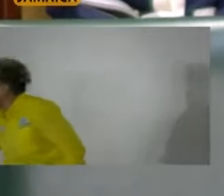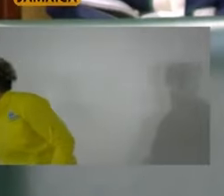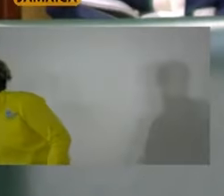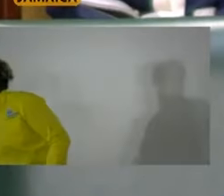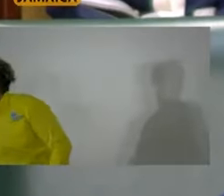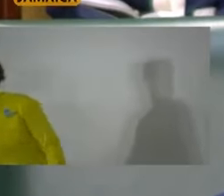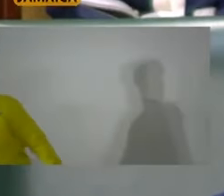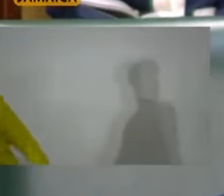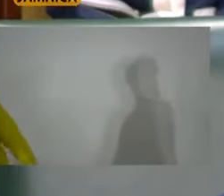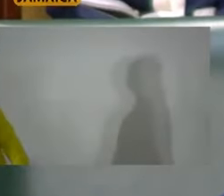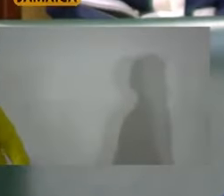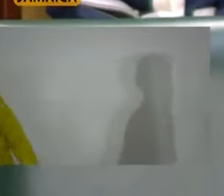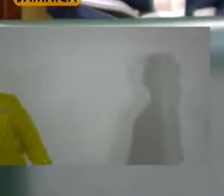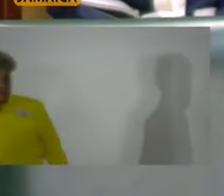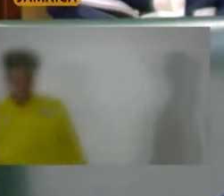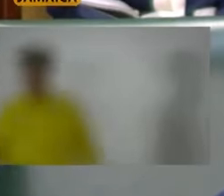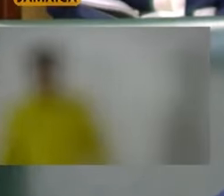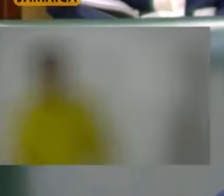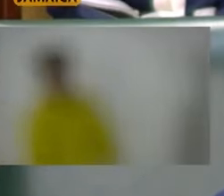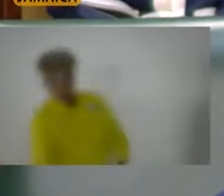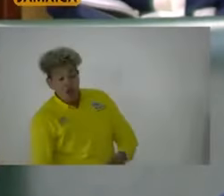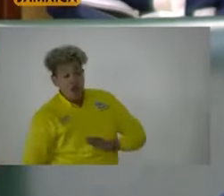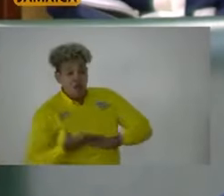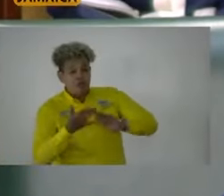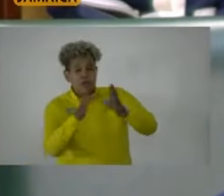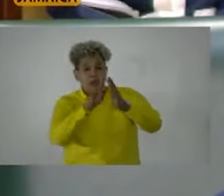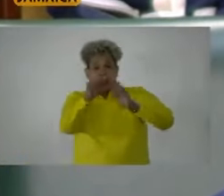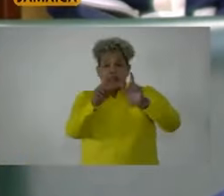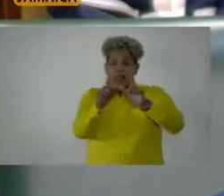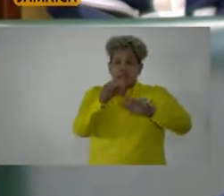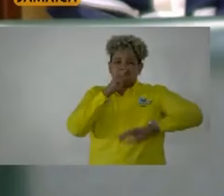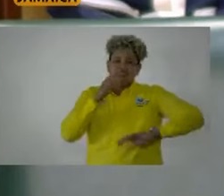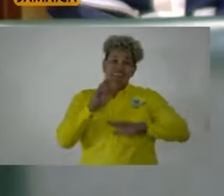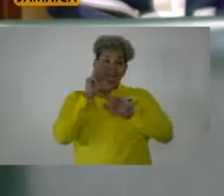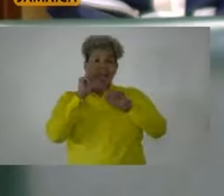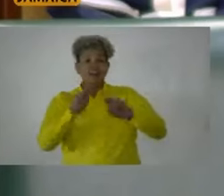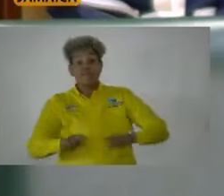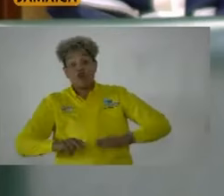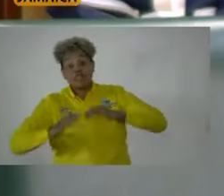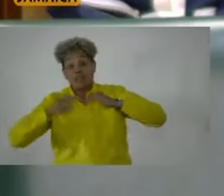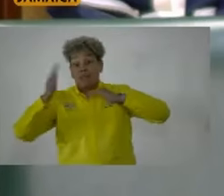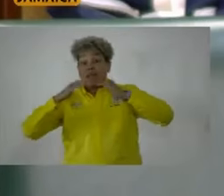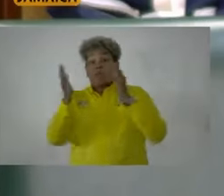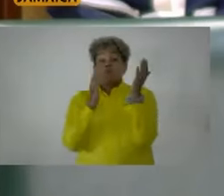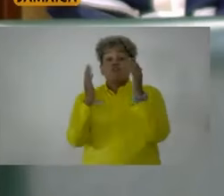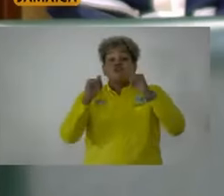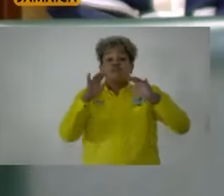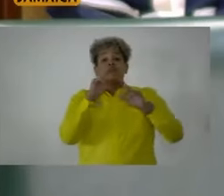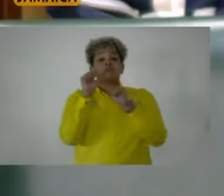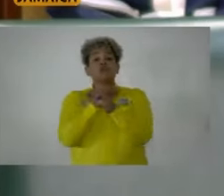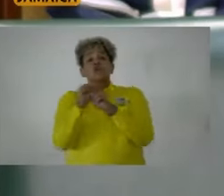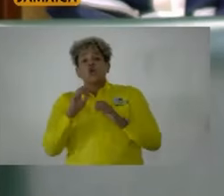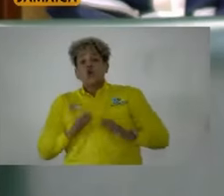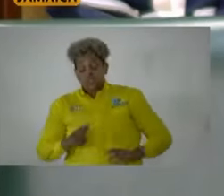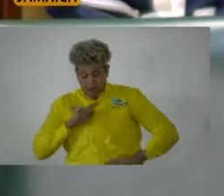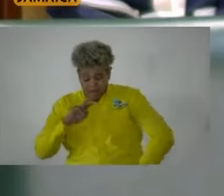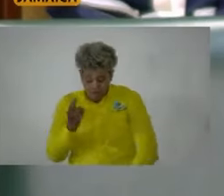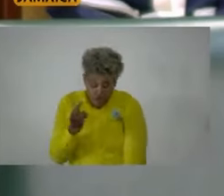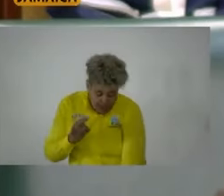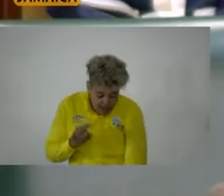licensing. And we will enforce minimum service standards to ensure that customers have ready access